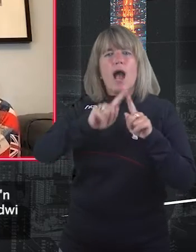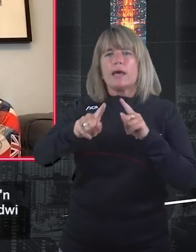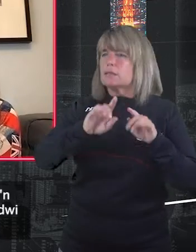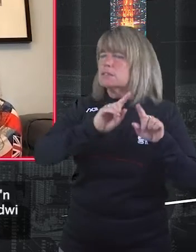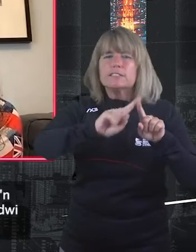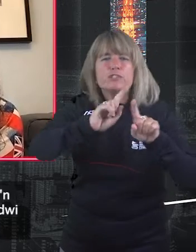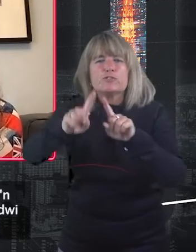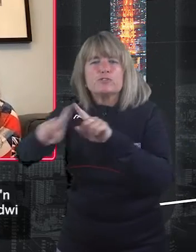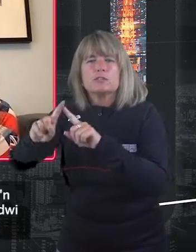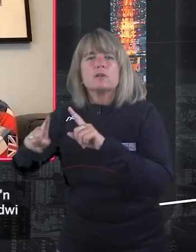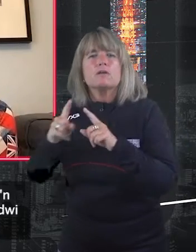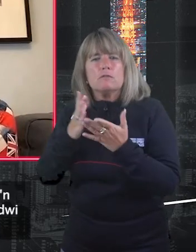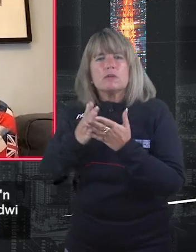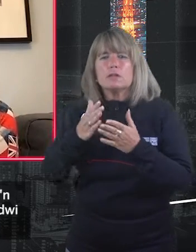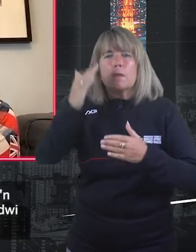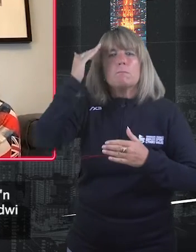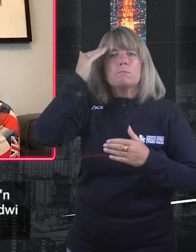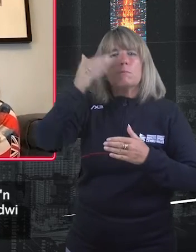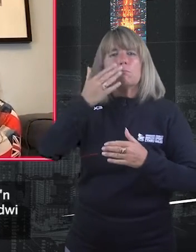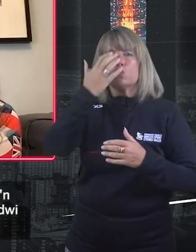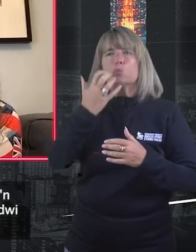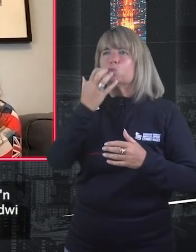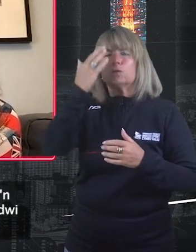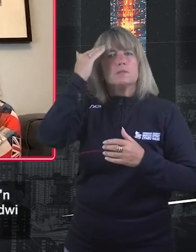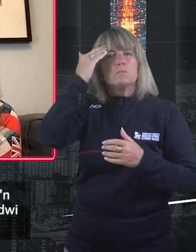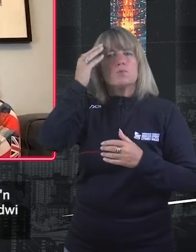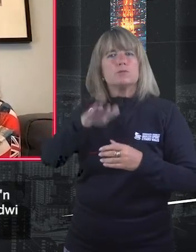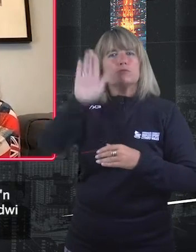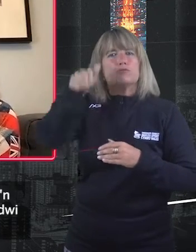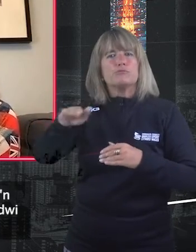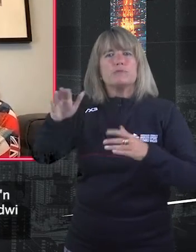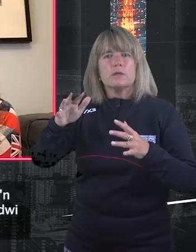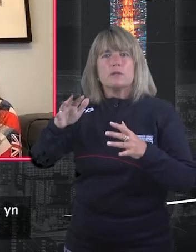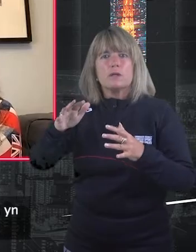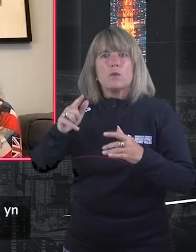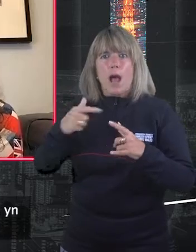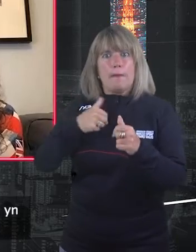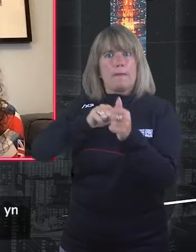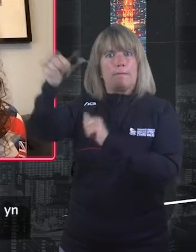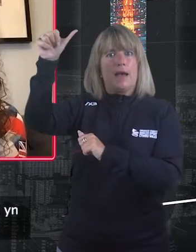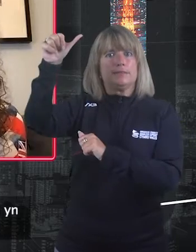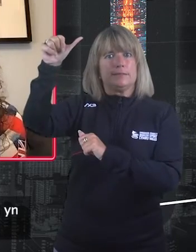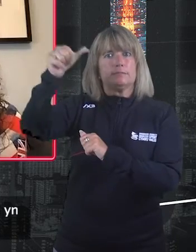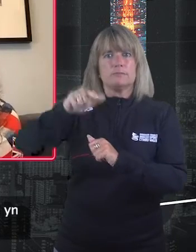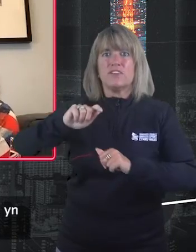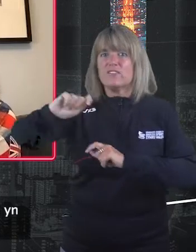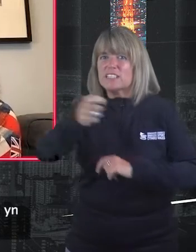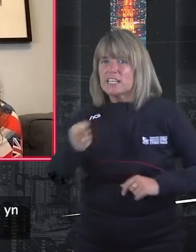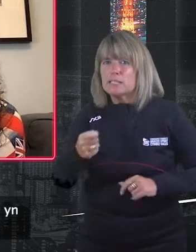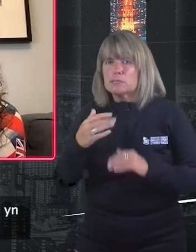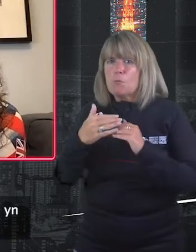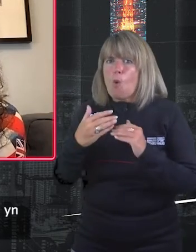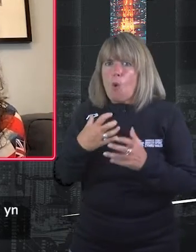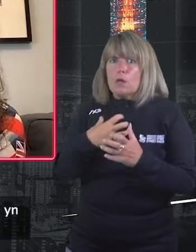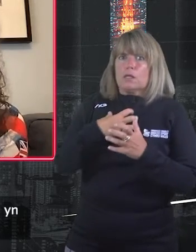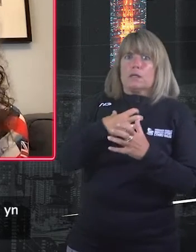you know, really trying loads of different things and I'm really varying my moves, that's when I'm at my best. If I'm kind of, I guess, fencing with a